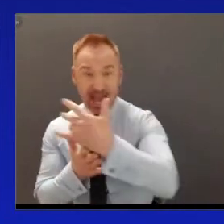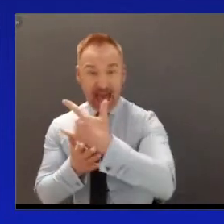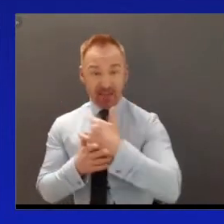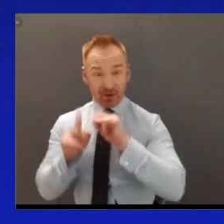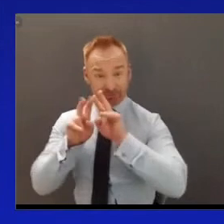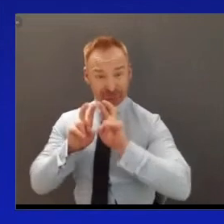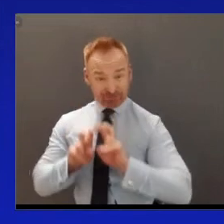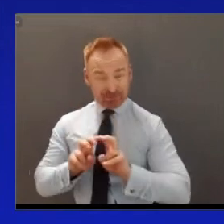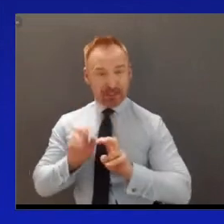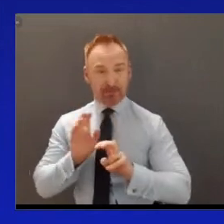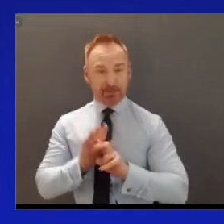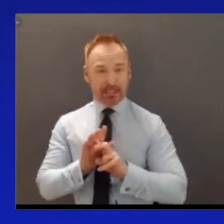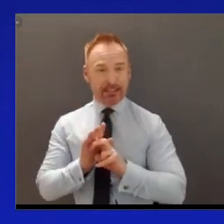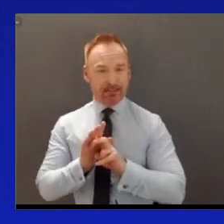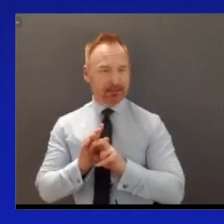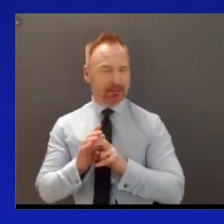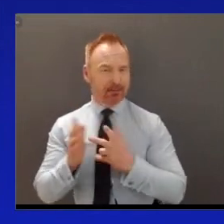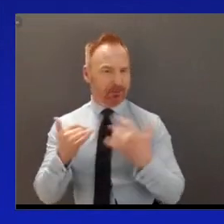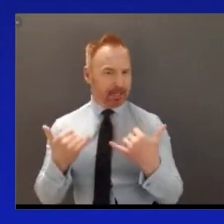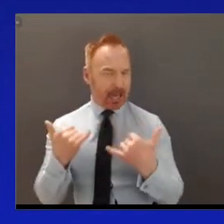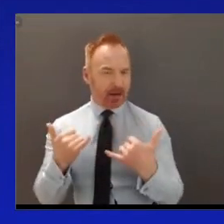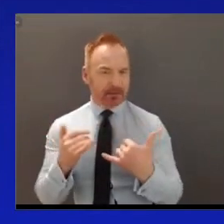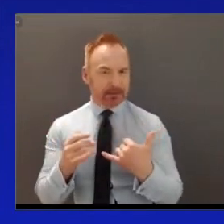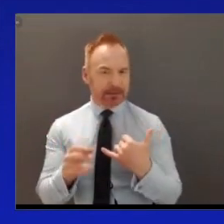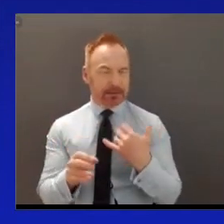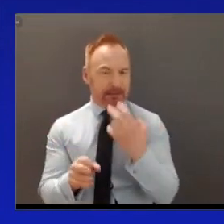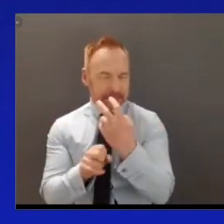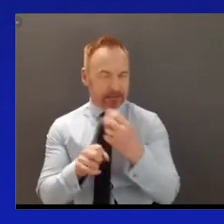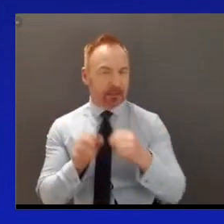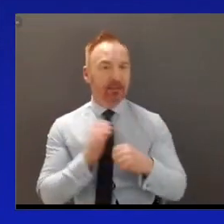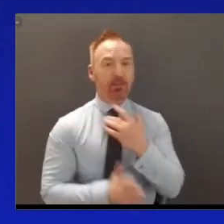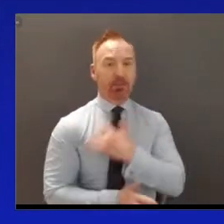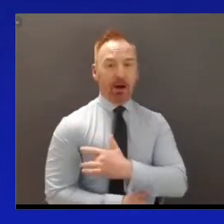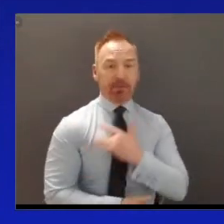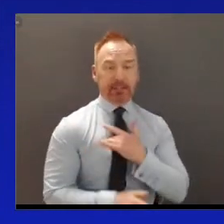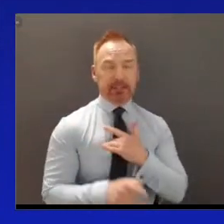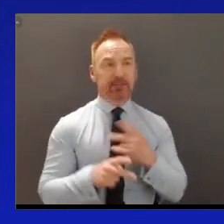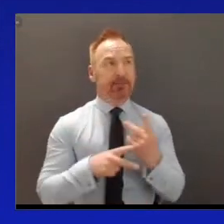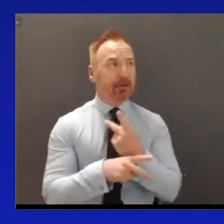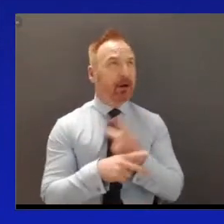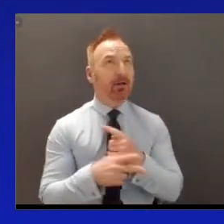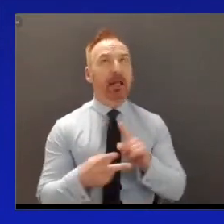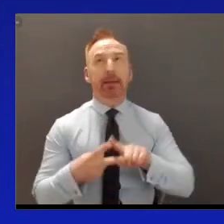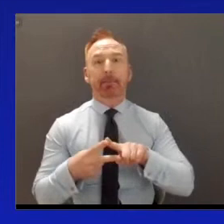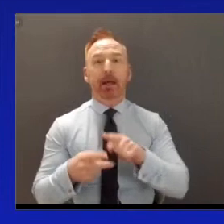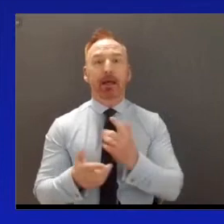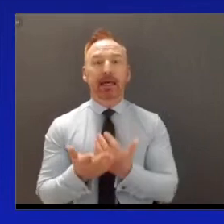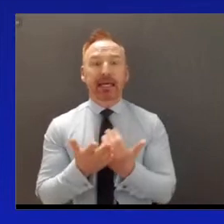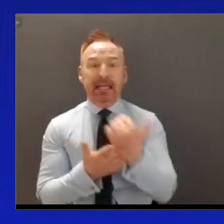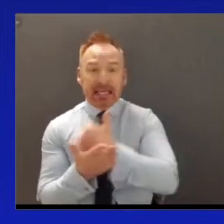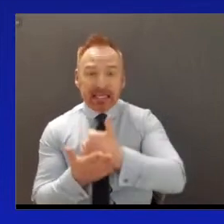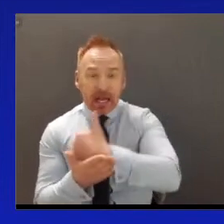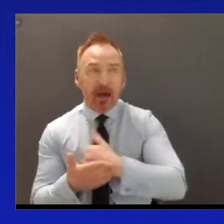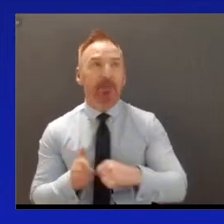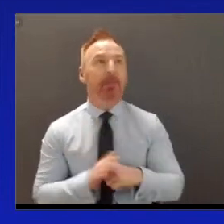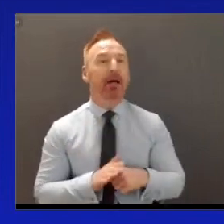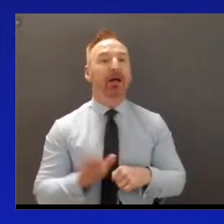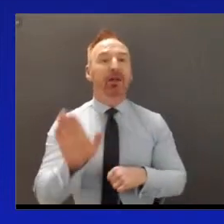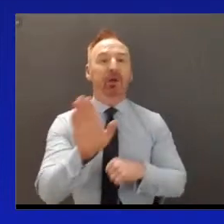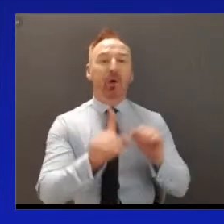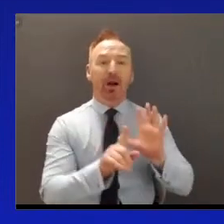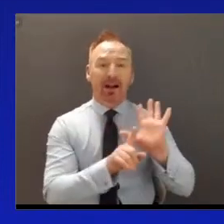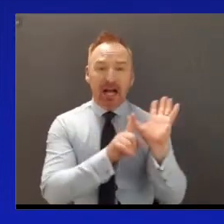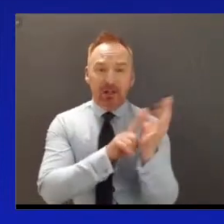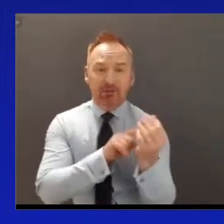is working on being able to collect elements like income and ethnicity. We